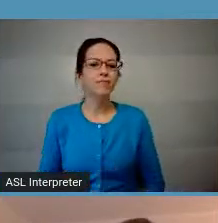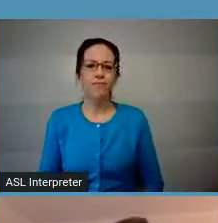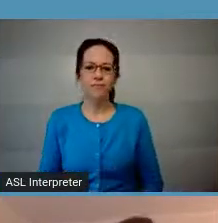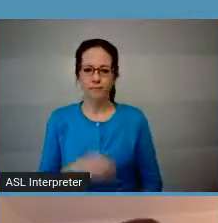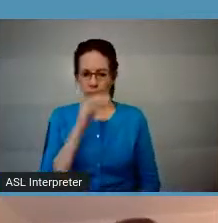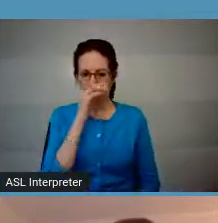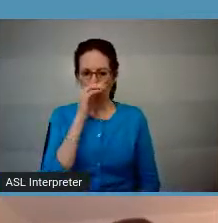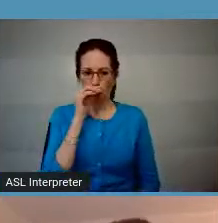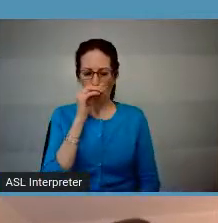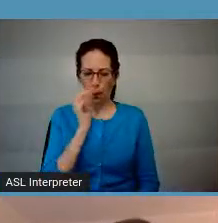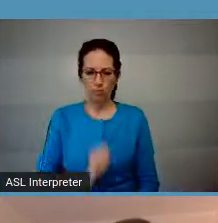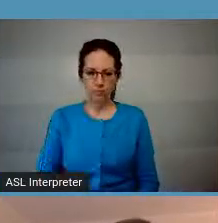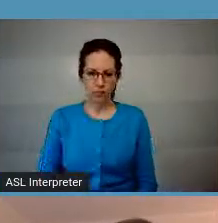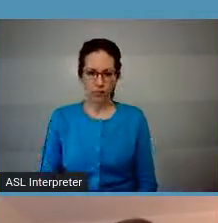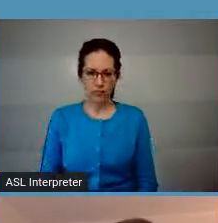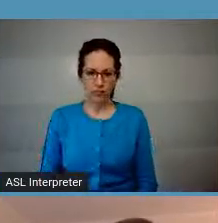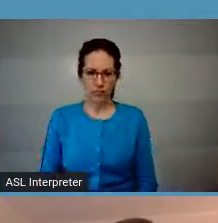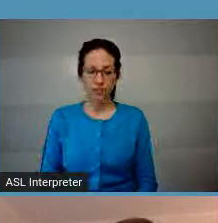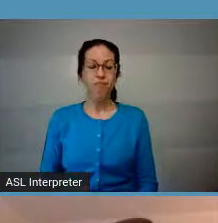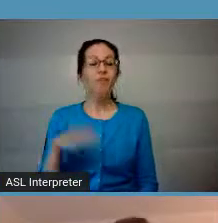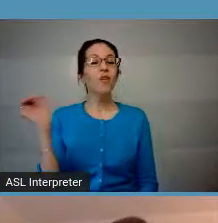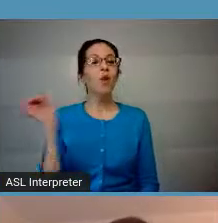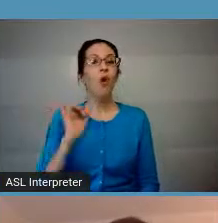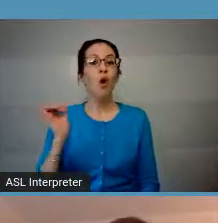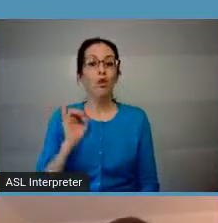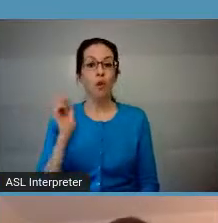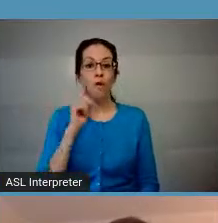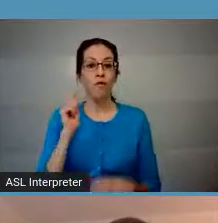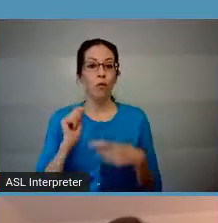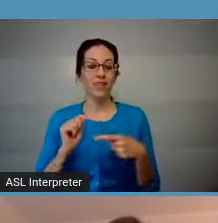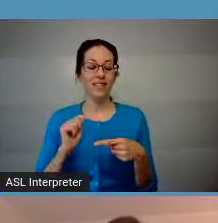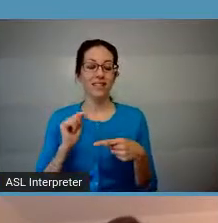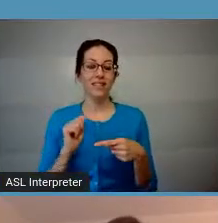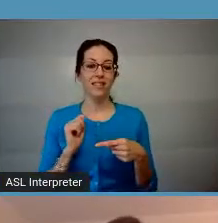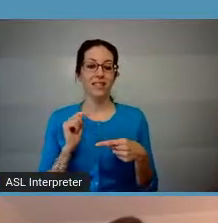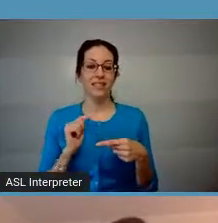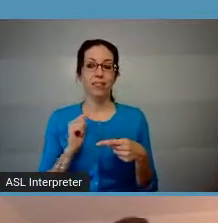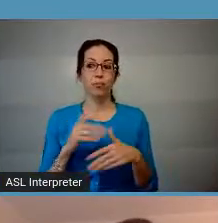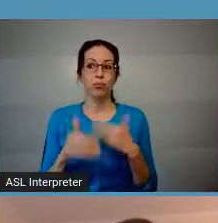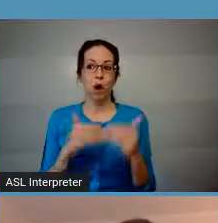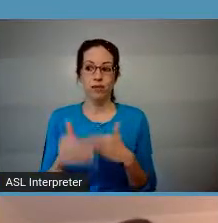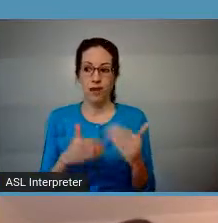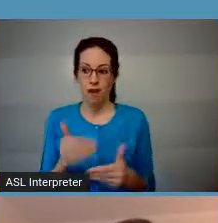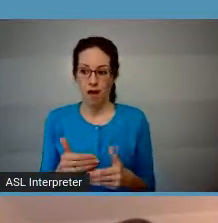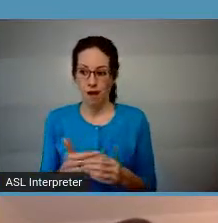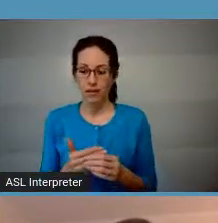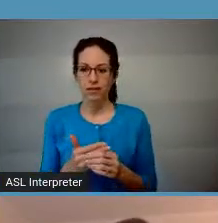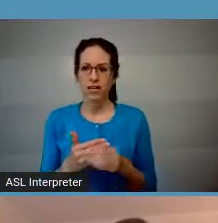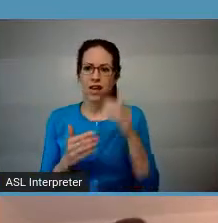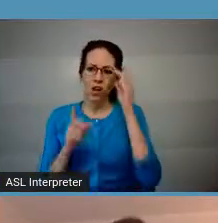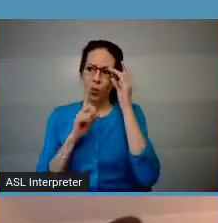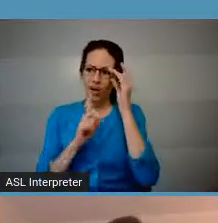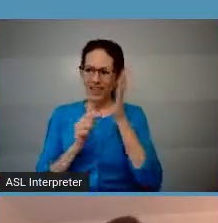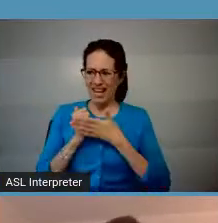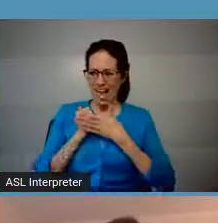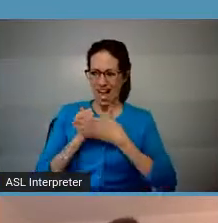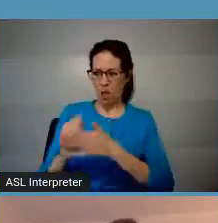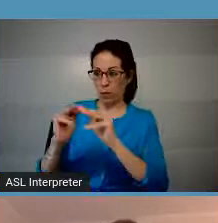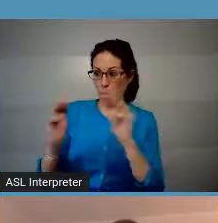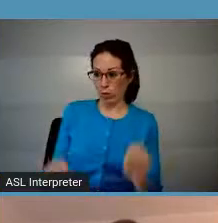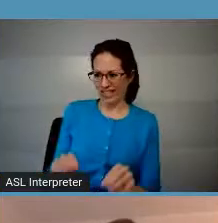to count on. The other thing is about this process is it helps the museum identify its